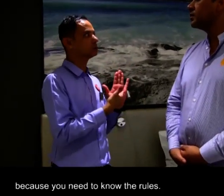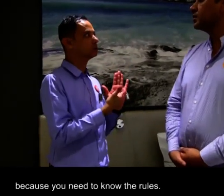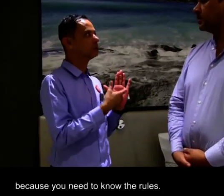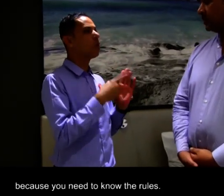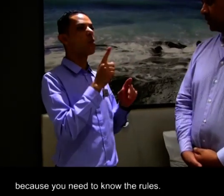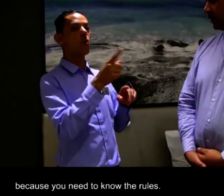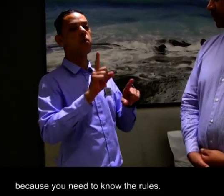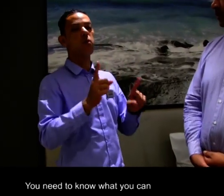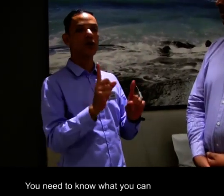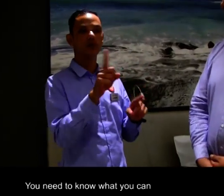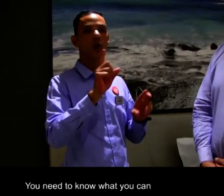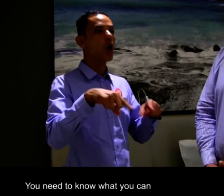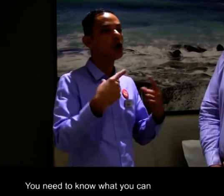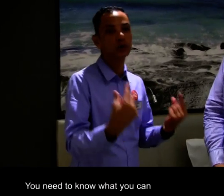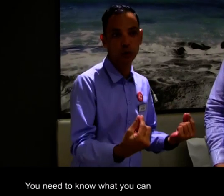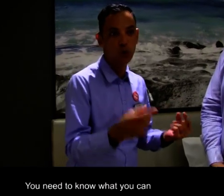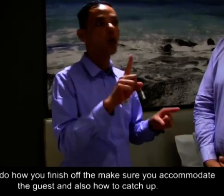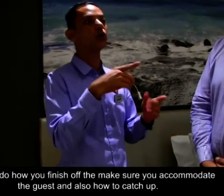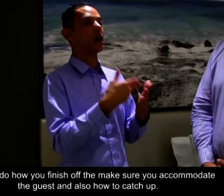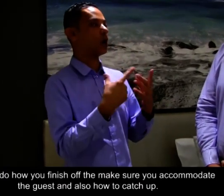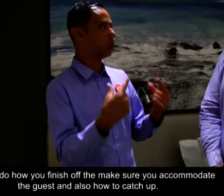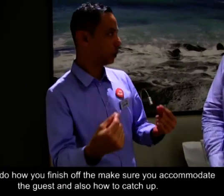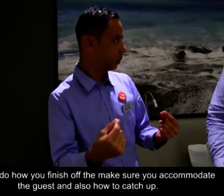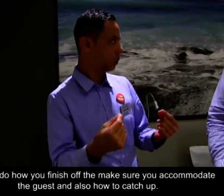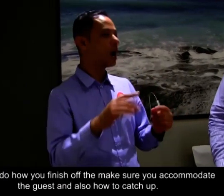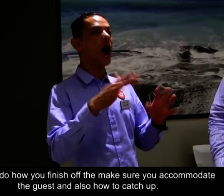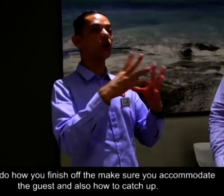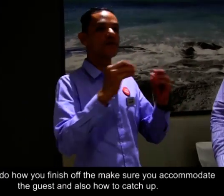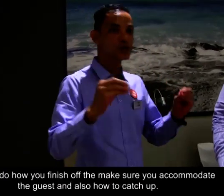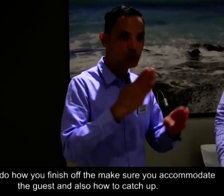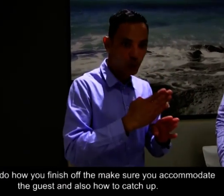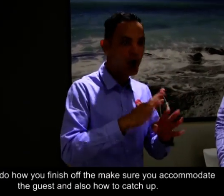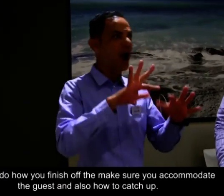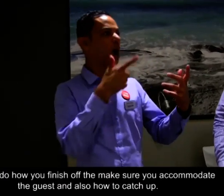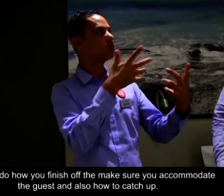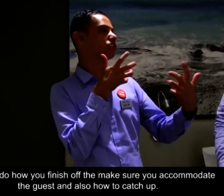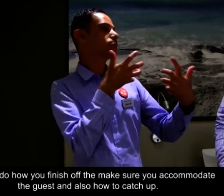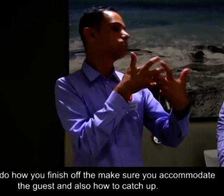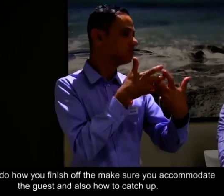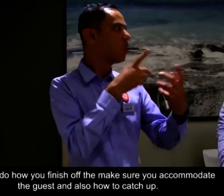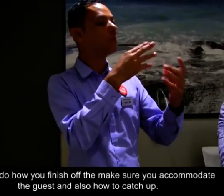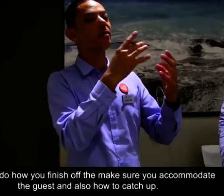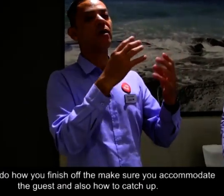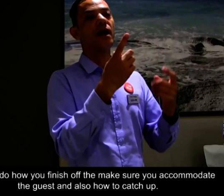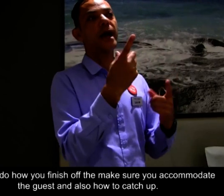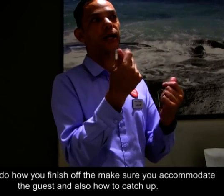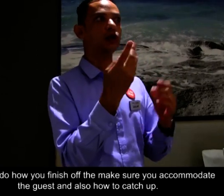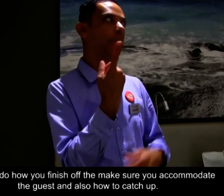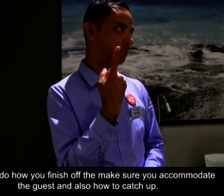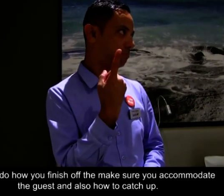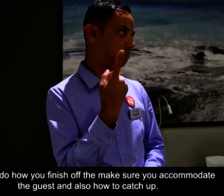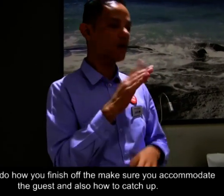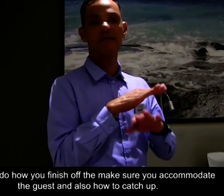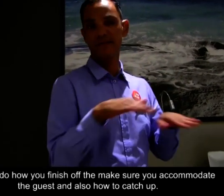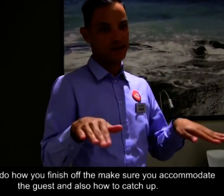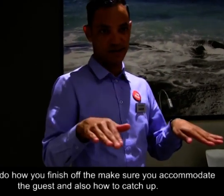know the rules, you need to know what you can and can't do, um, how you finish off to make sure you